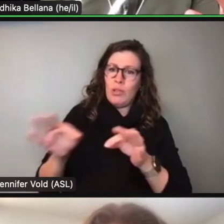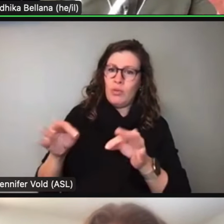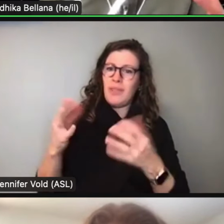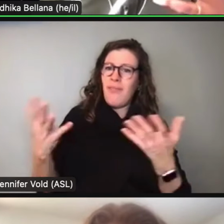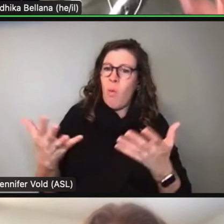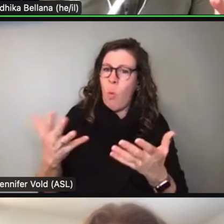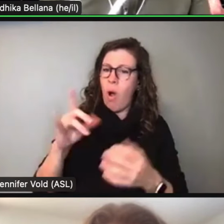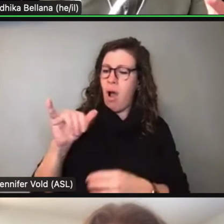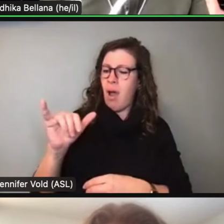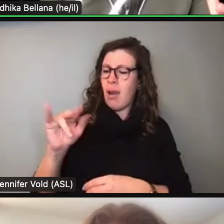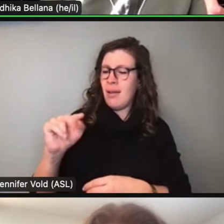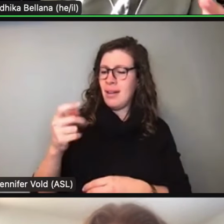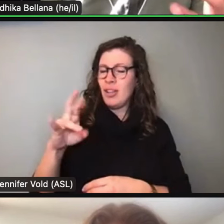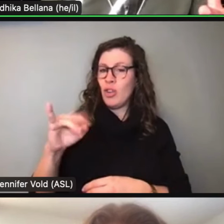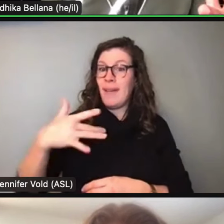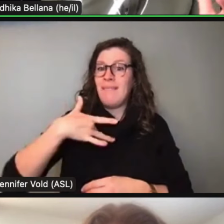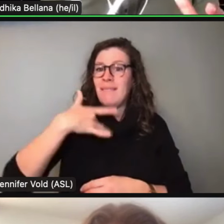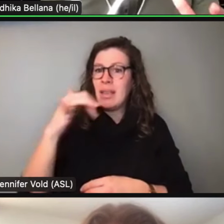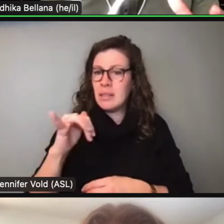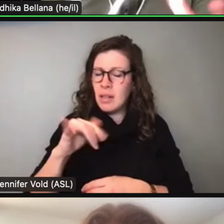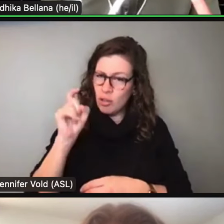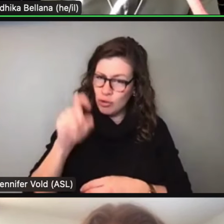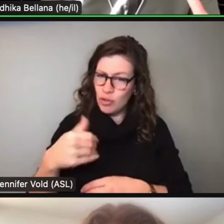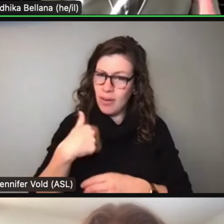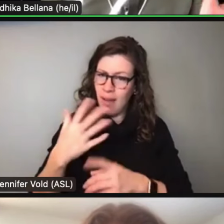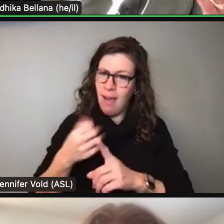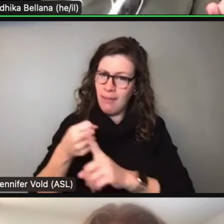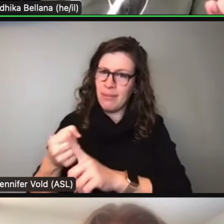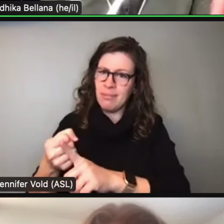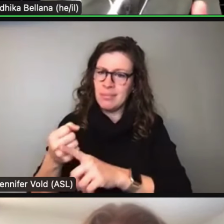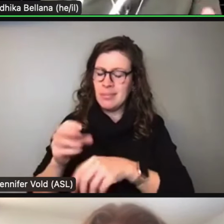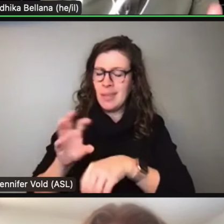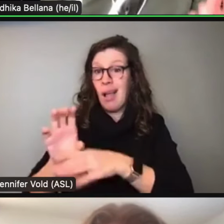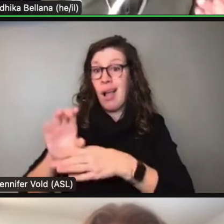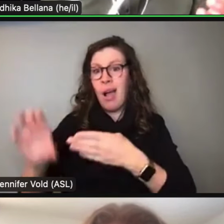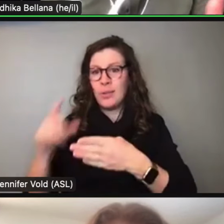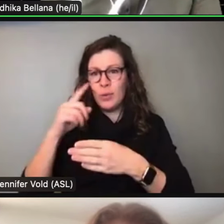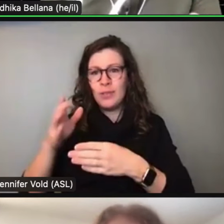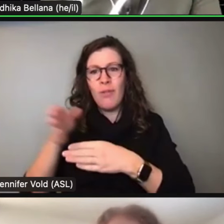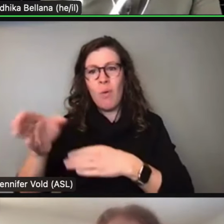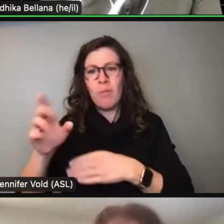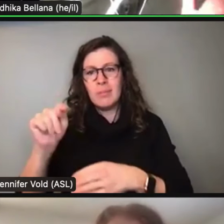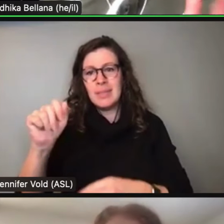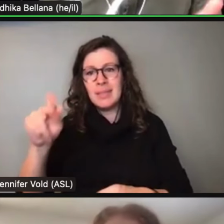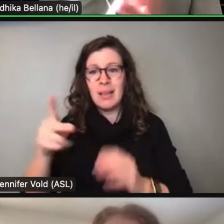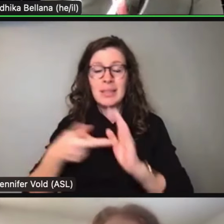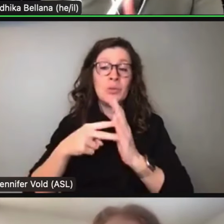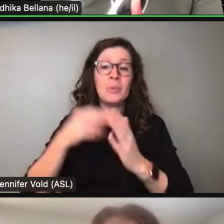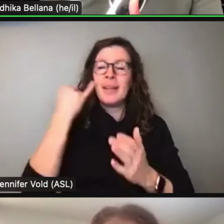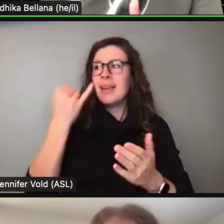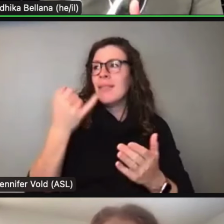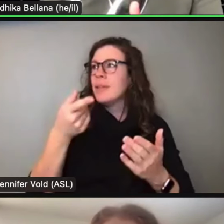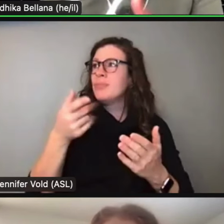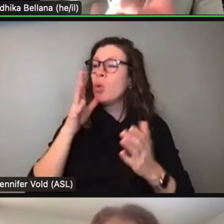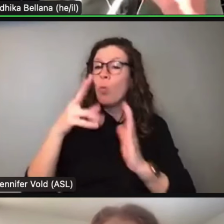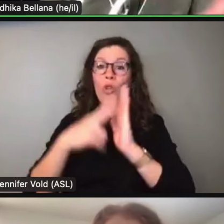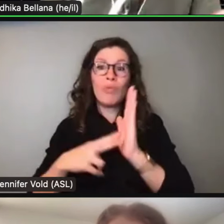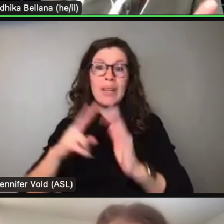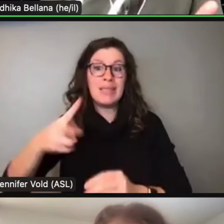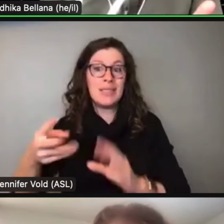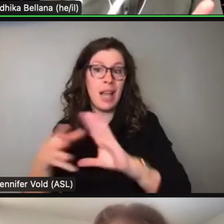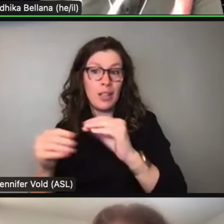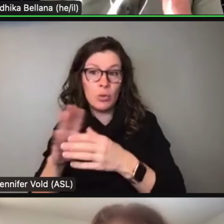feels like, it should have consequences in subsequent tasks. So maybe if you were to perform some kind of, you were to read a subsequent story and do